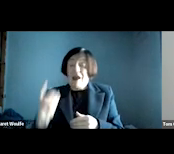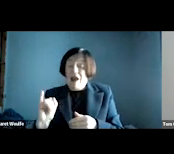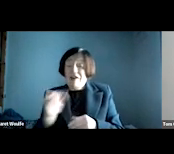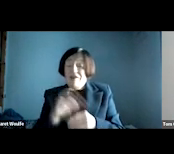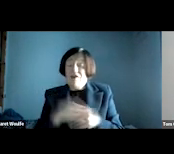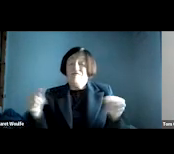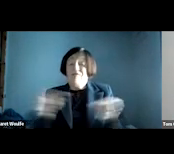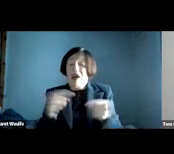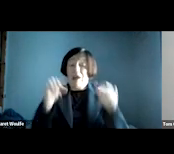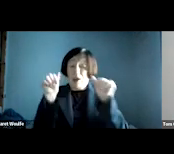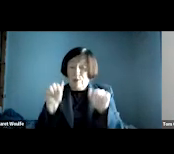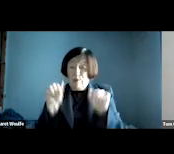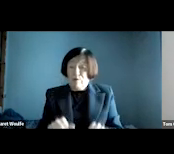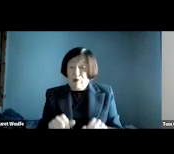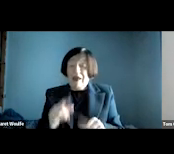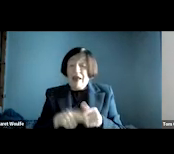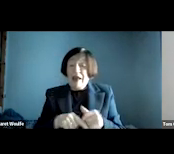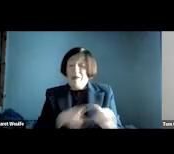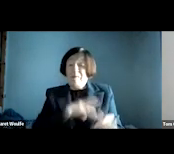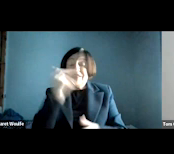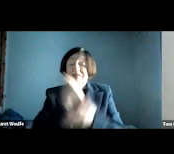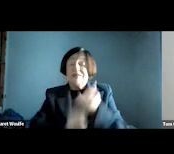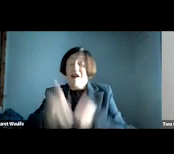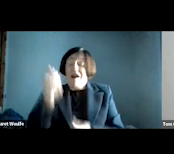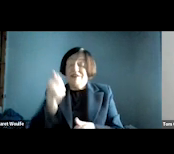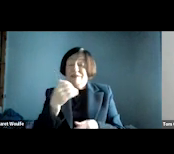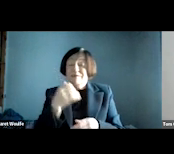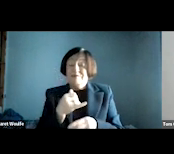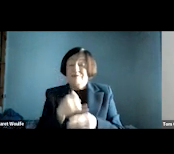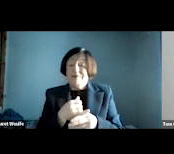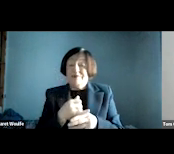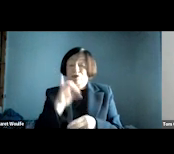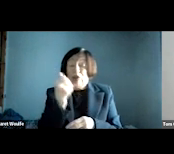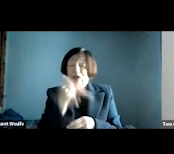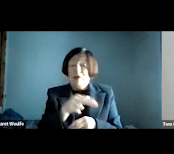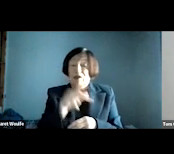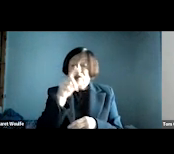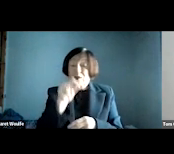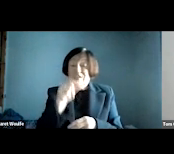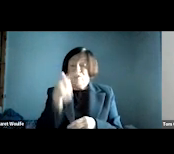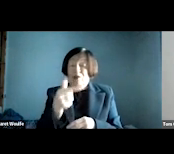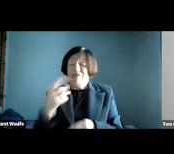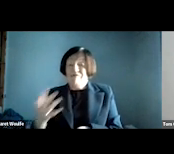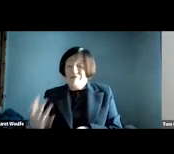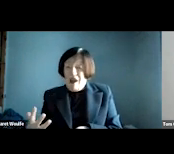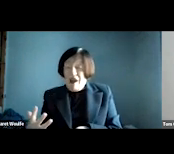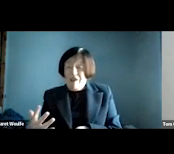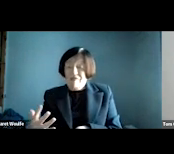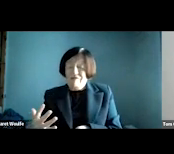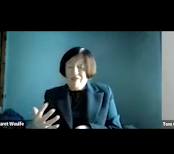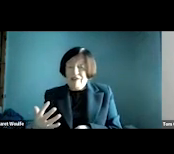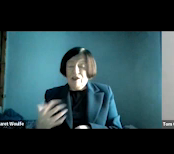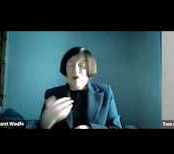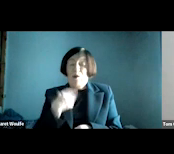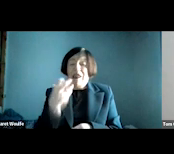final approval. And then, please God, in January 2025,